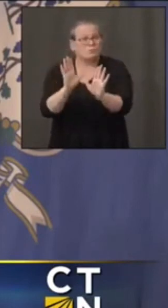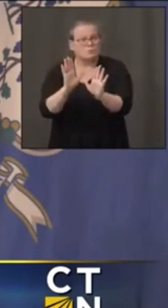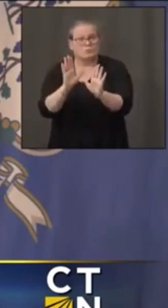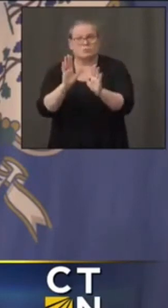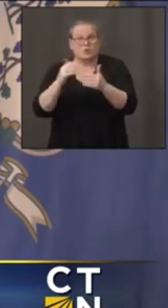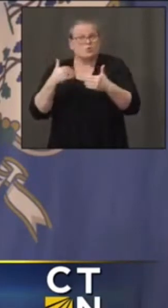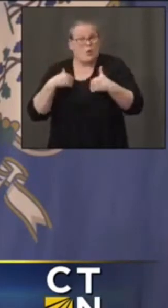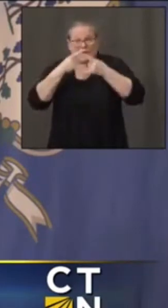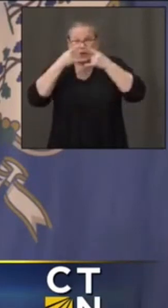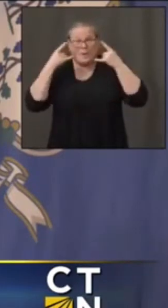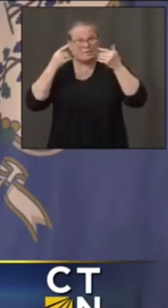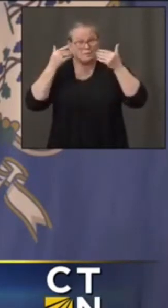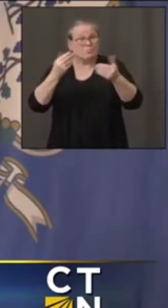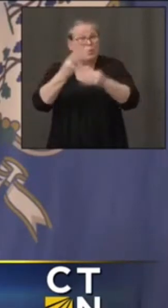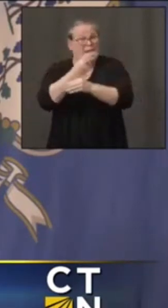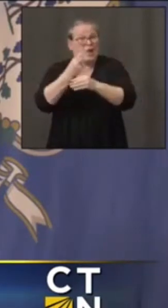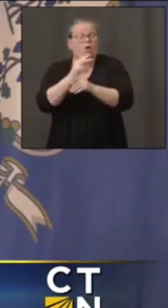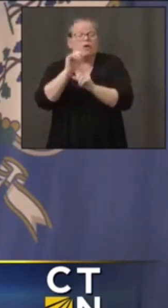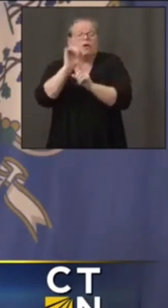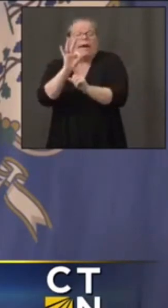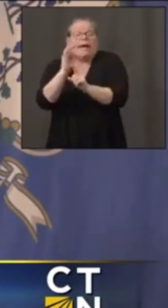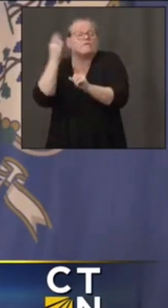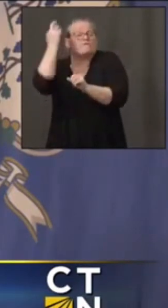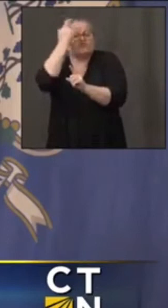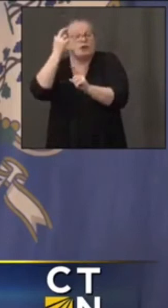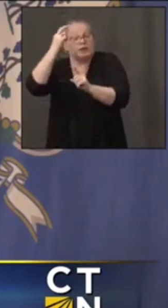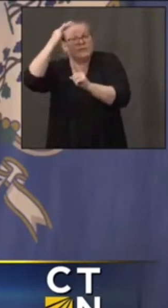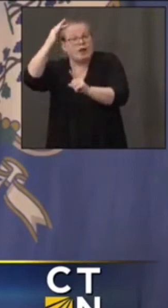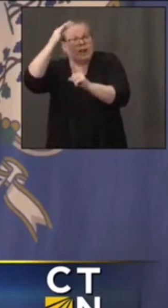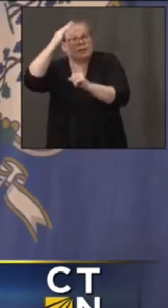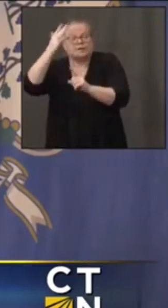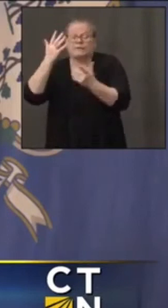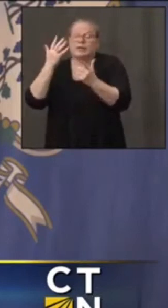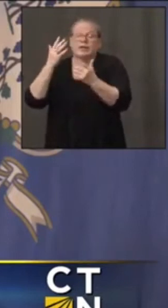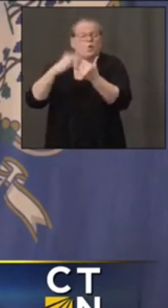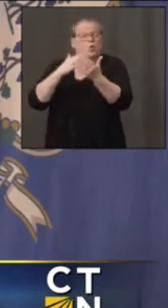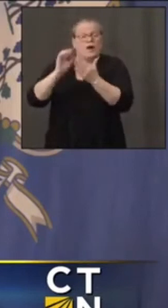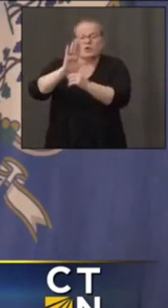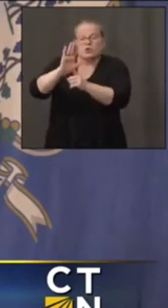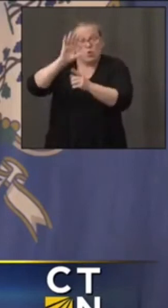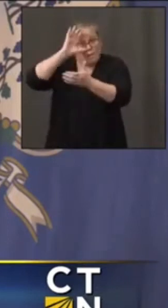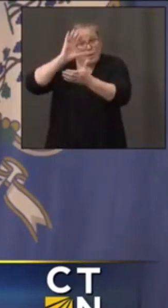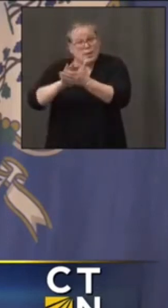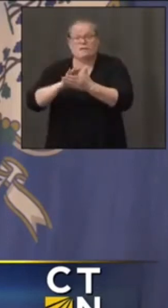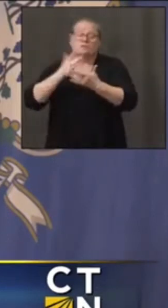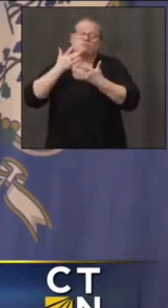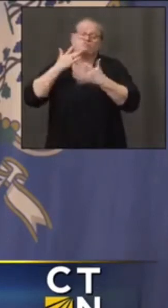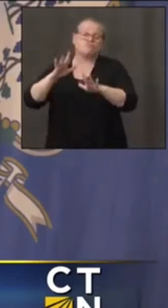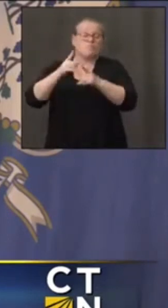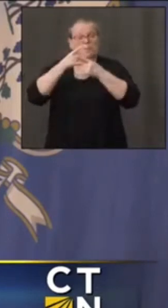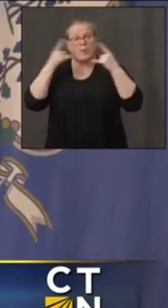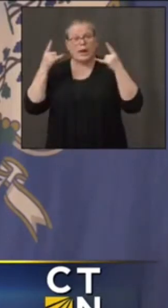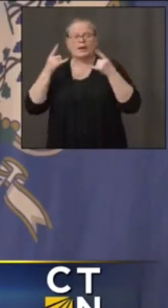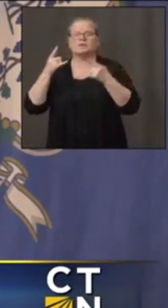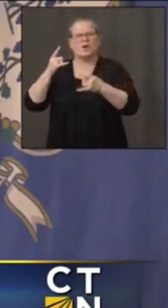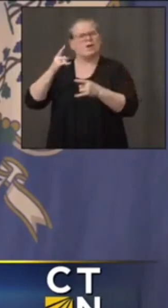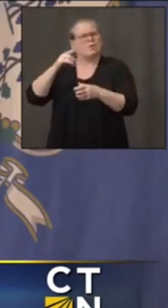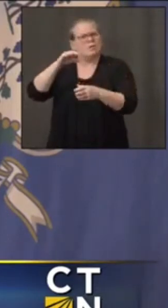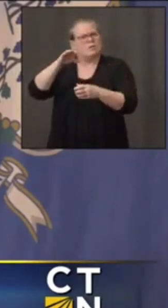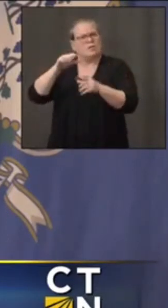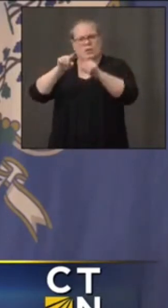to wear the mask, we'll get you the ballot outside or another way that you can vote without jeopardizing anybody else's health.